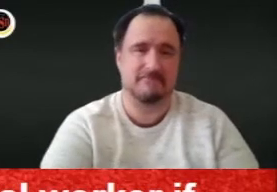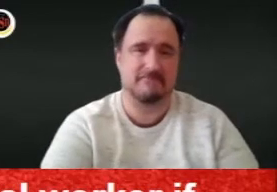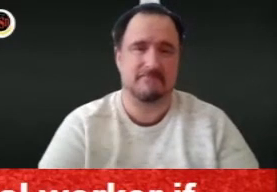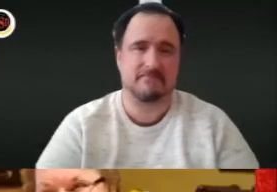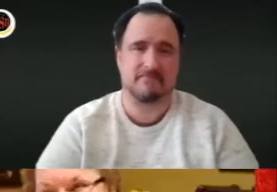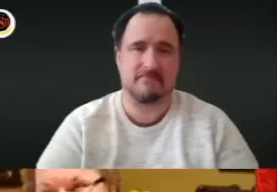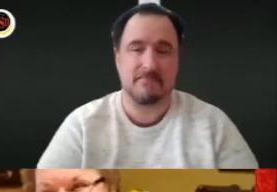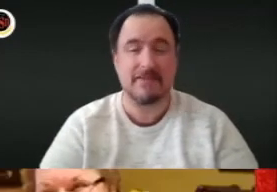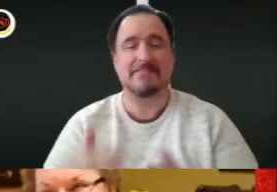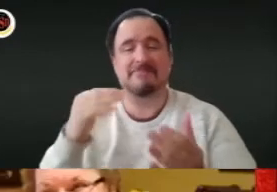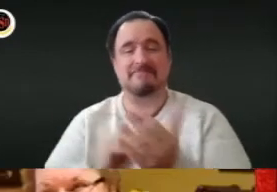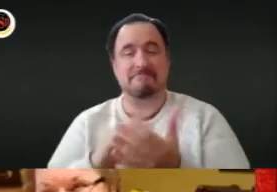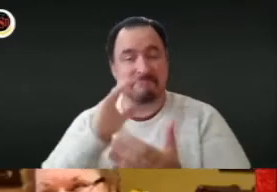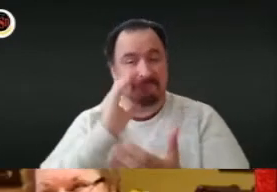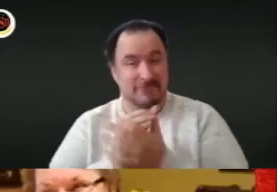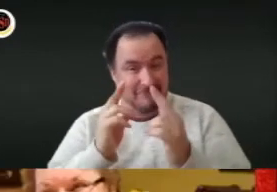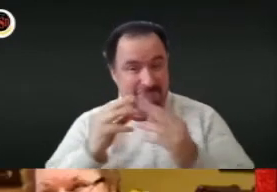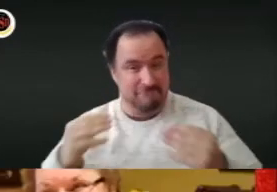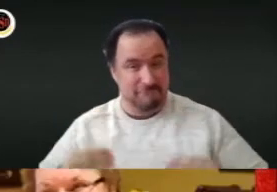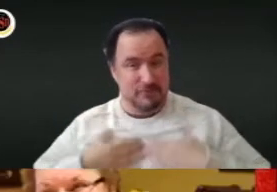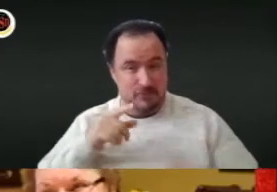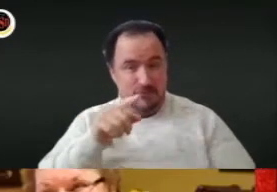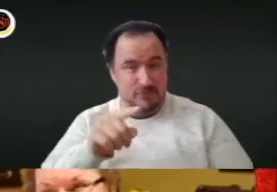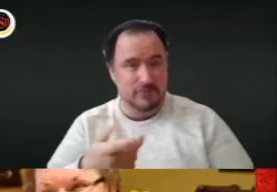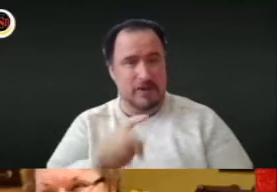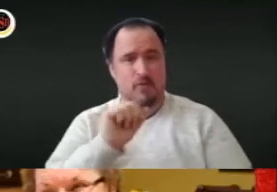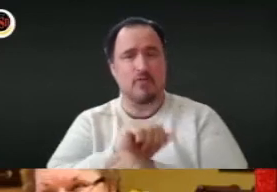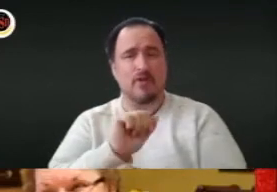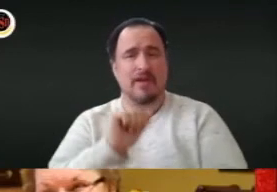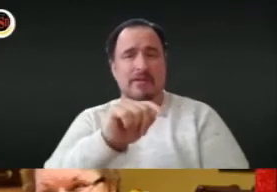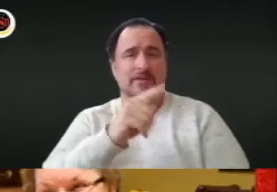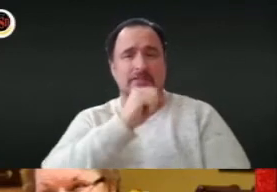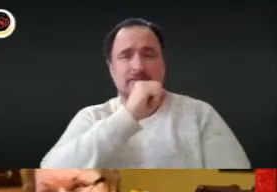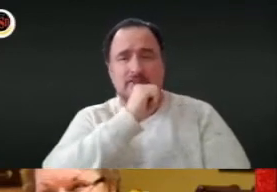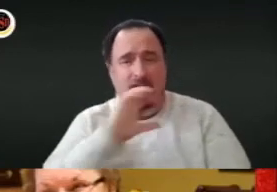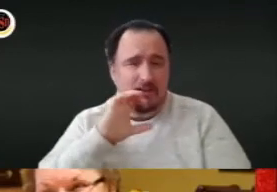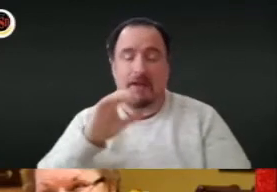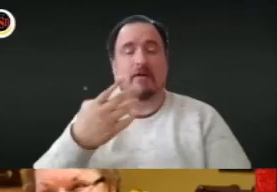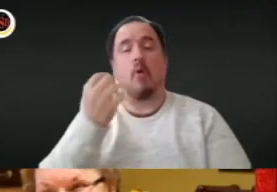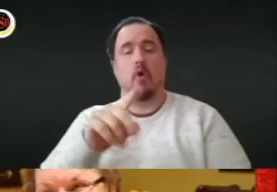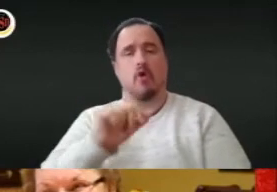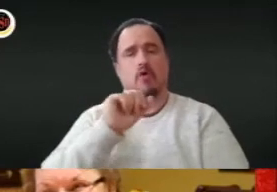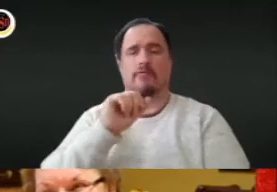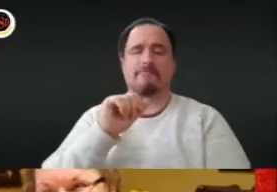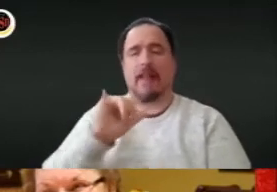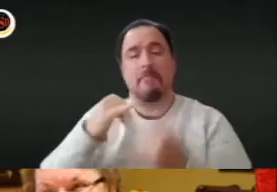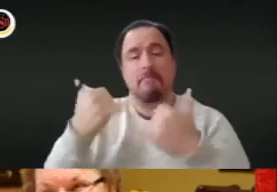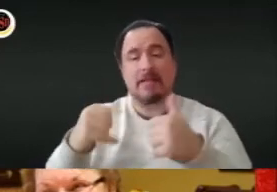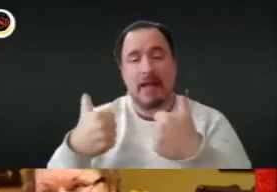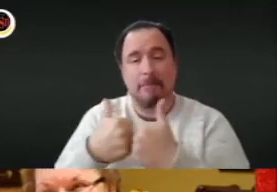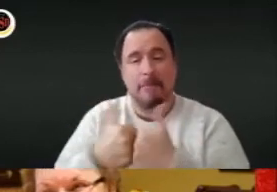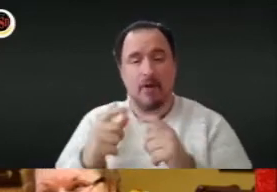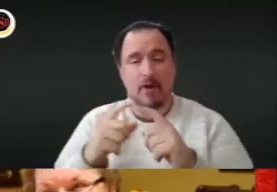All right, here's a few more pictures to inspire you. You can work at a senior center or volunteer at a